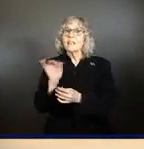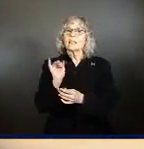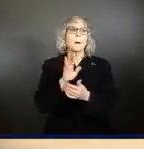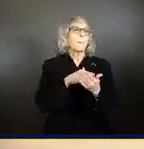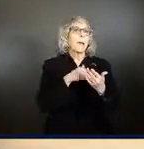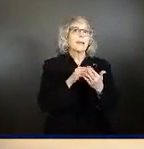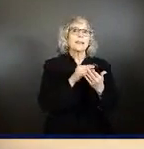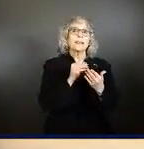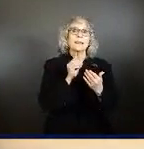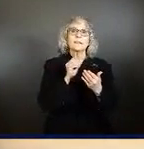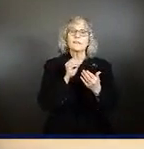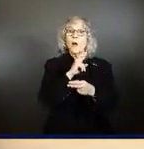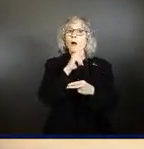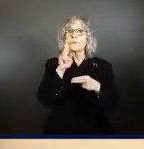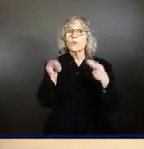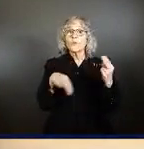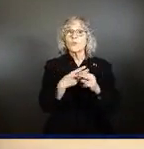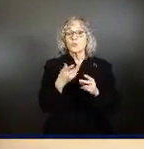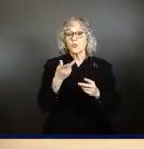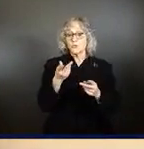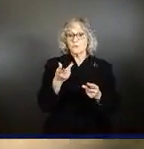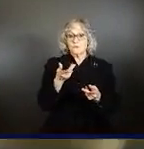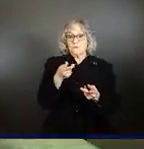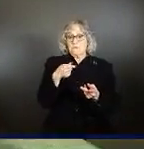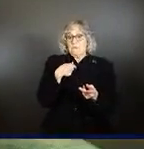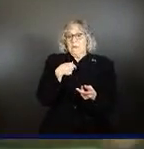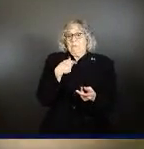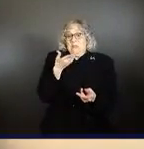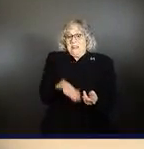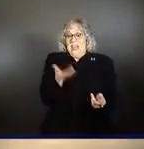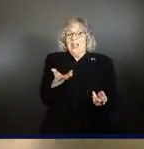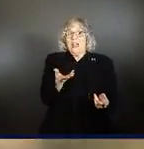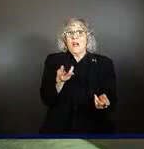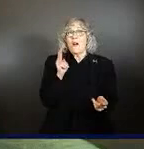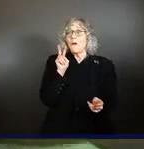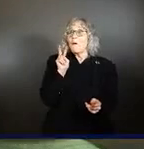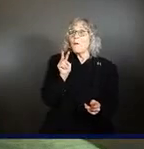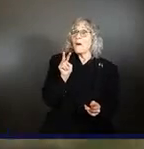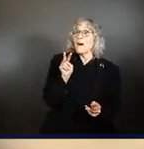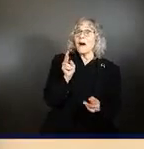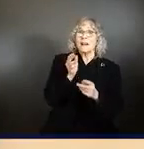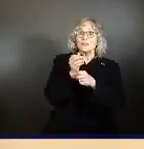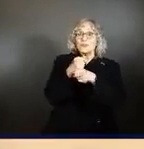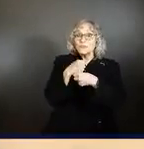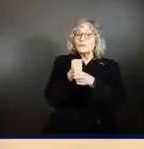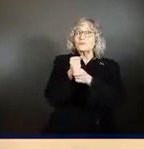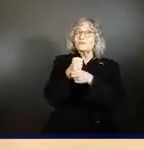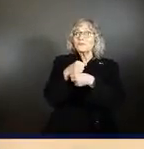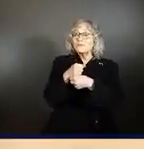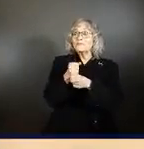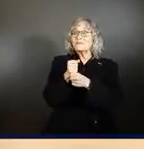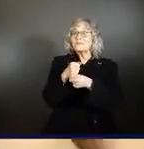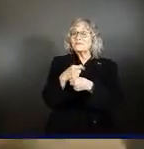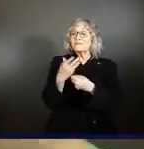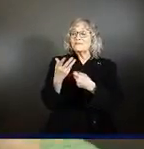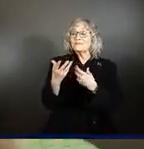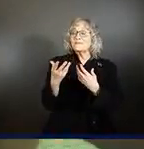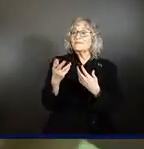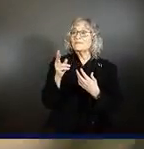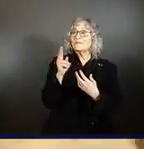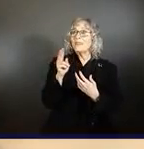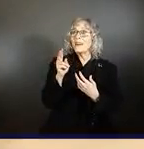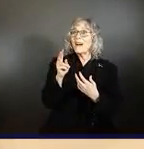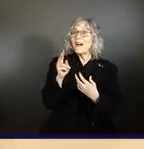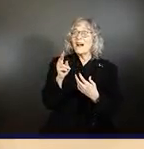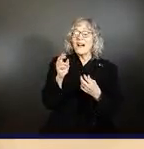of the universe, right? And you're right there, sitting in this big table with these beautiful images just being made, and being these,